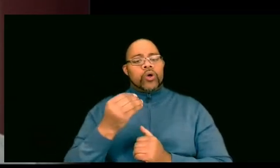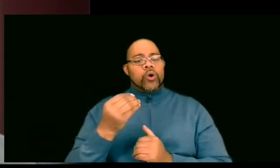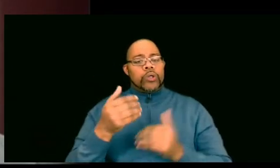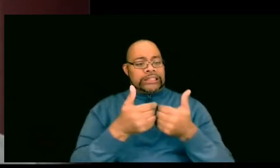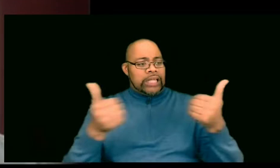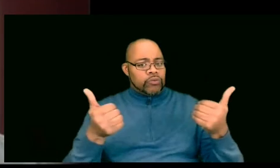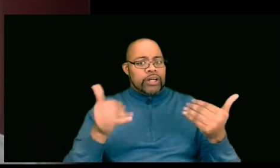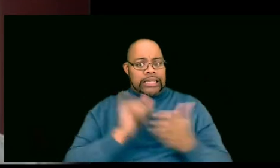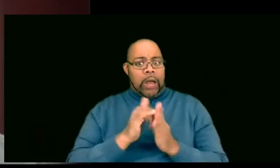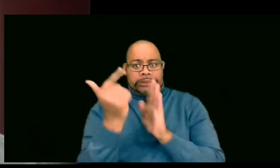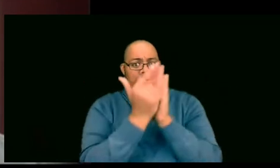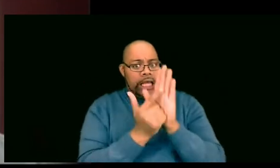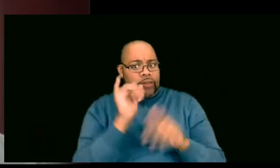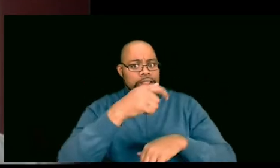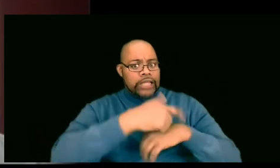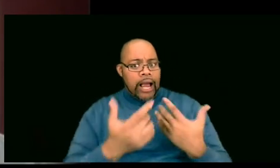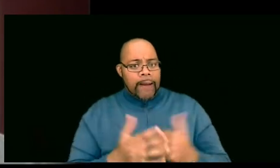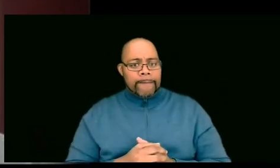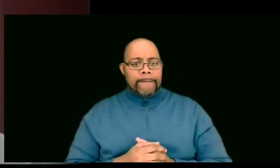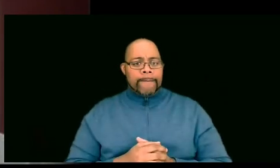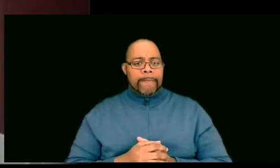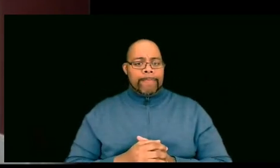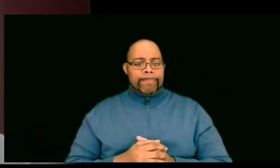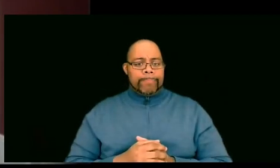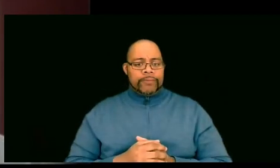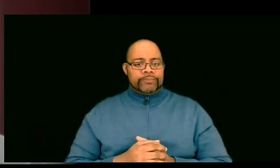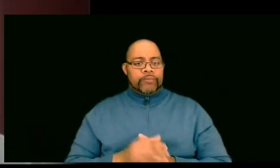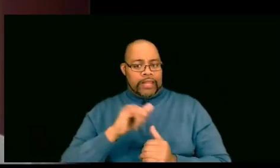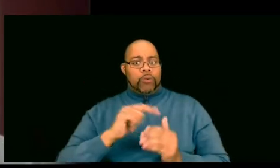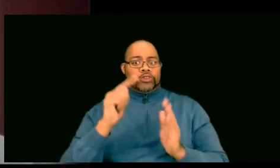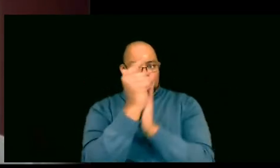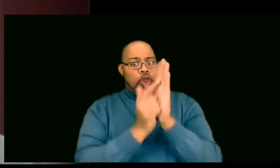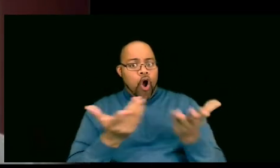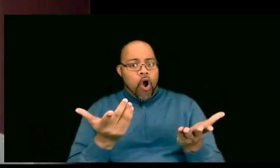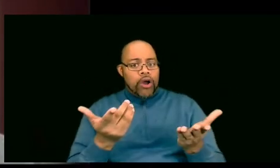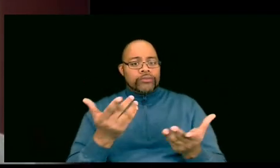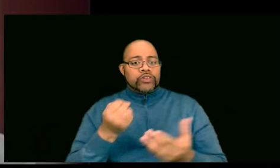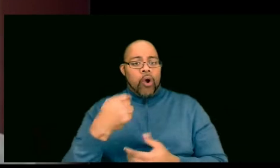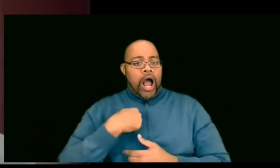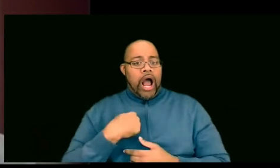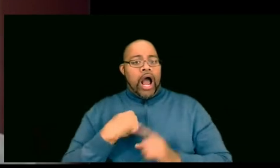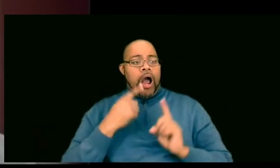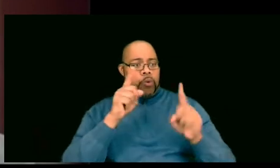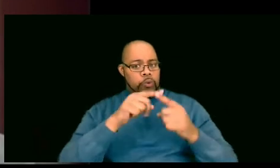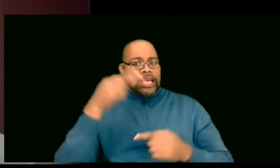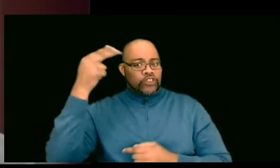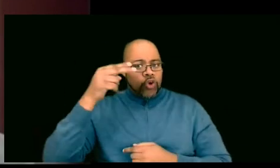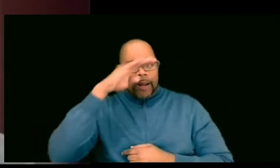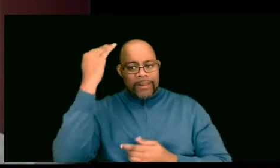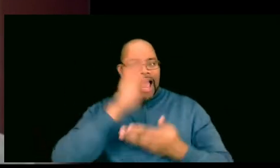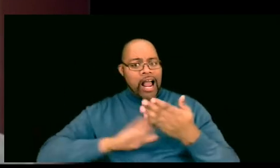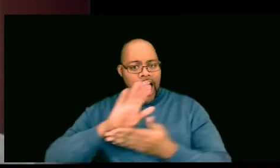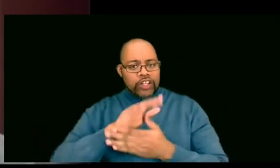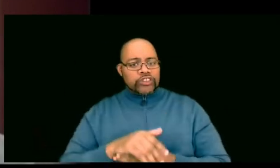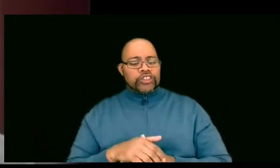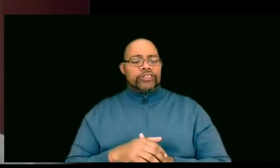so segregation was legal and was the law. And so I went to that